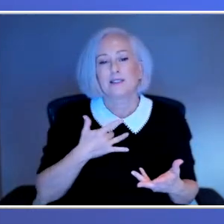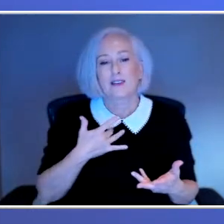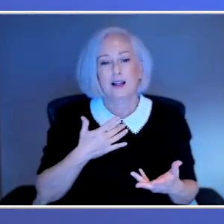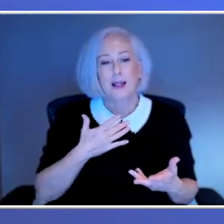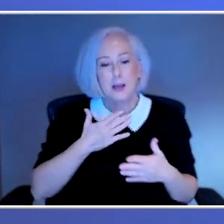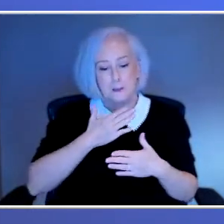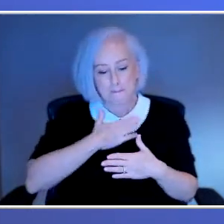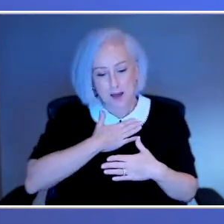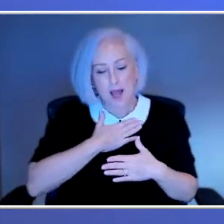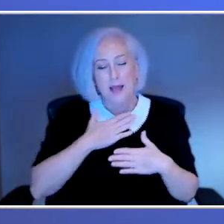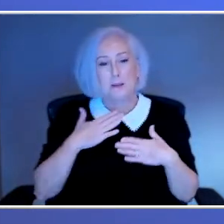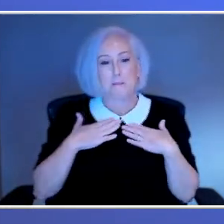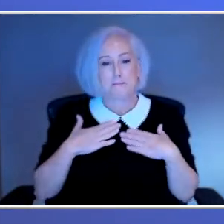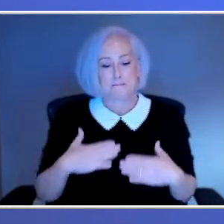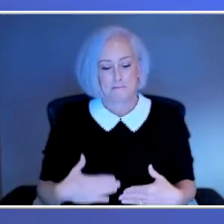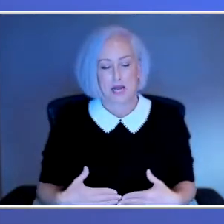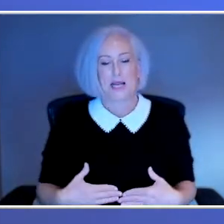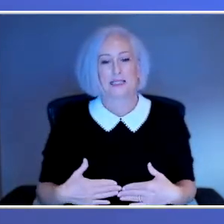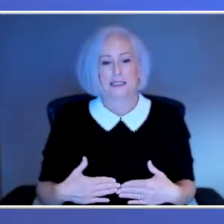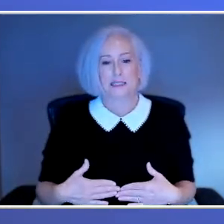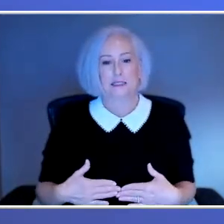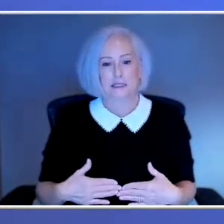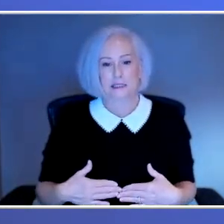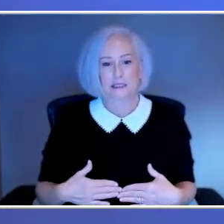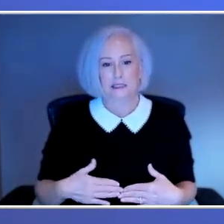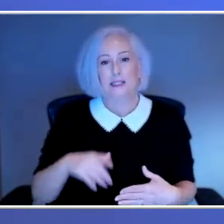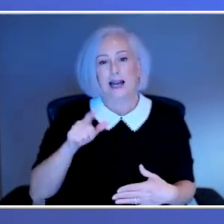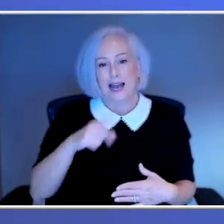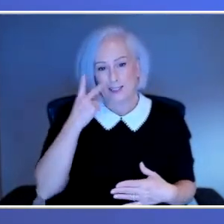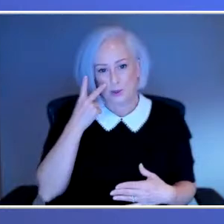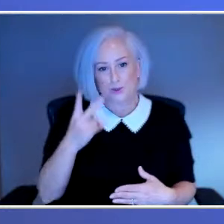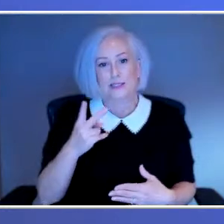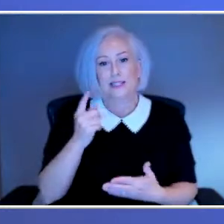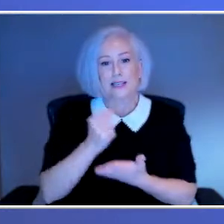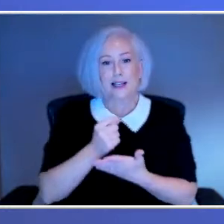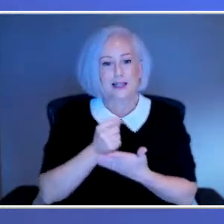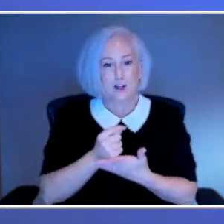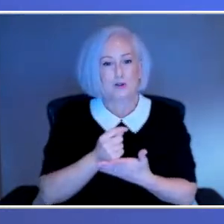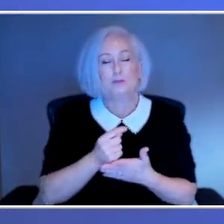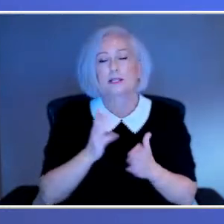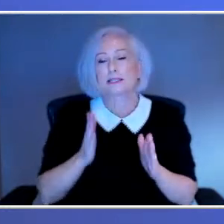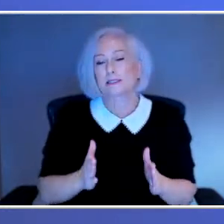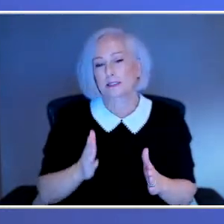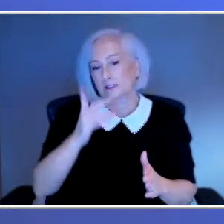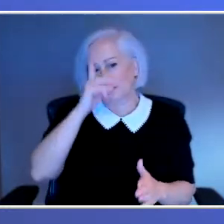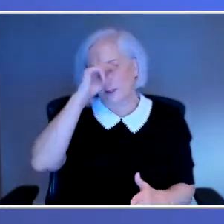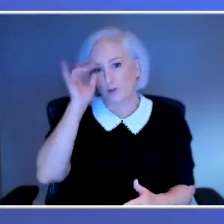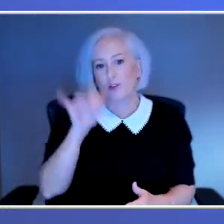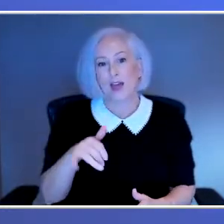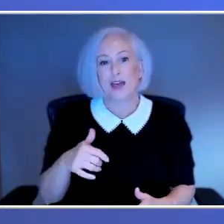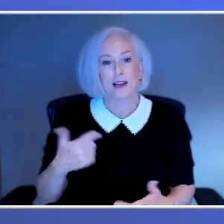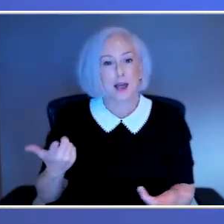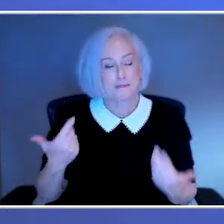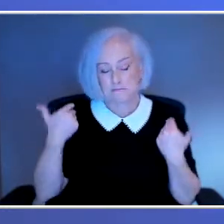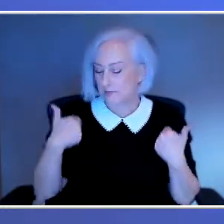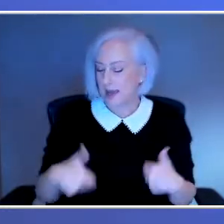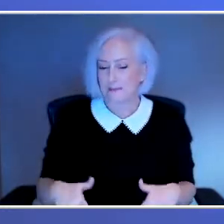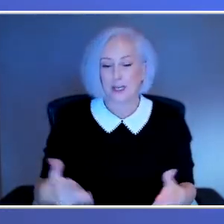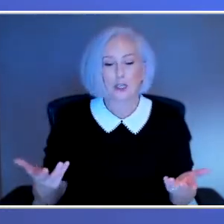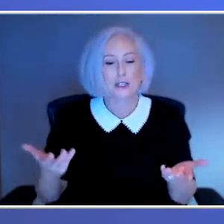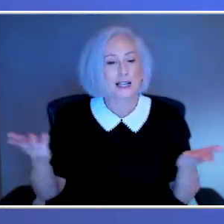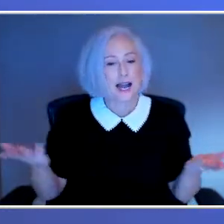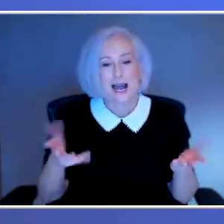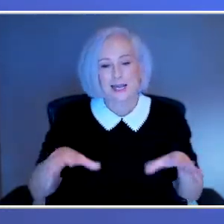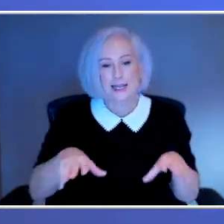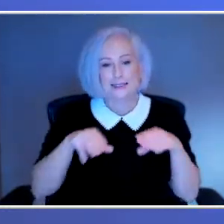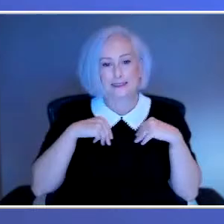physically, and I had to see a therapist for that. And I mean, I am who I am, and I've came to accept that with my